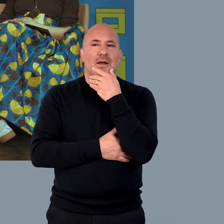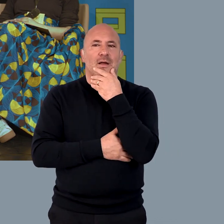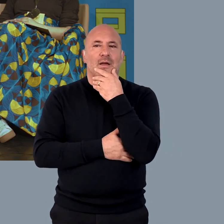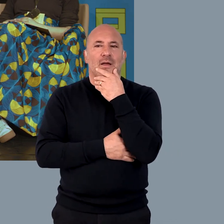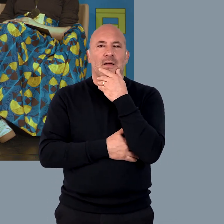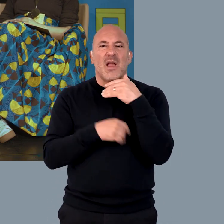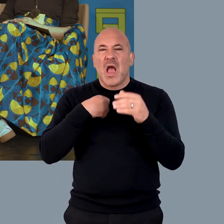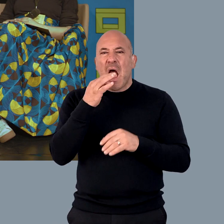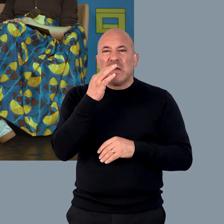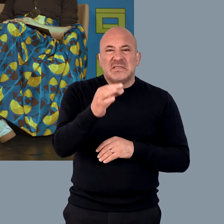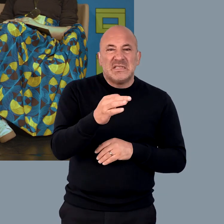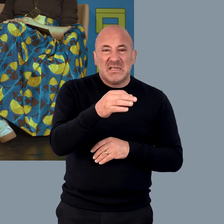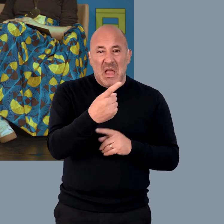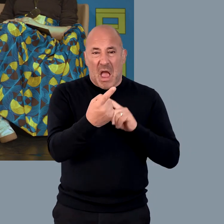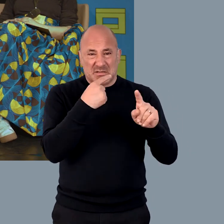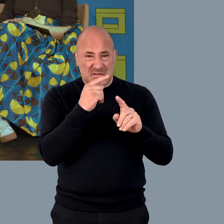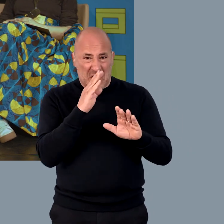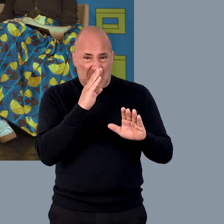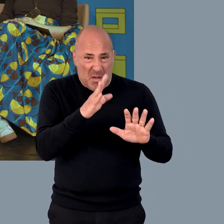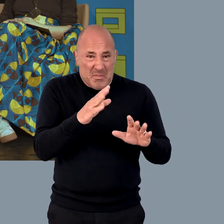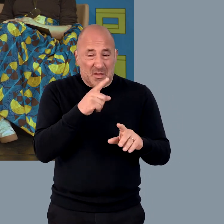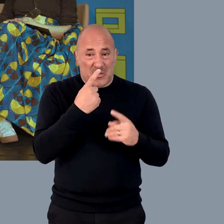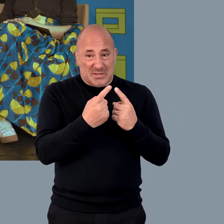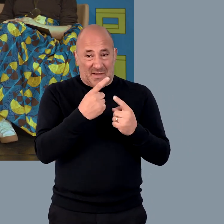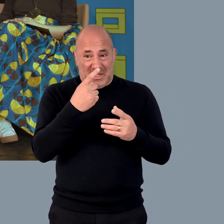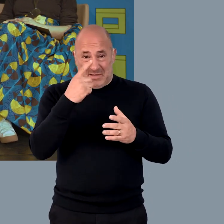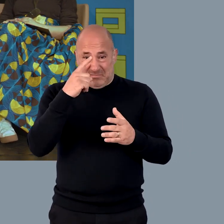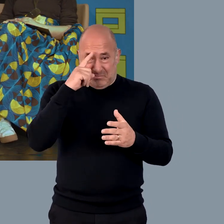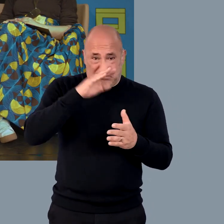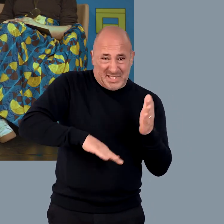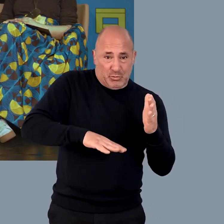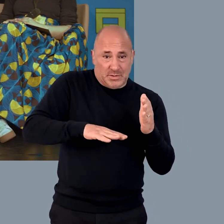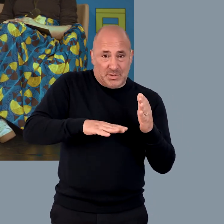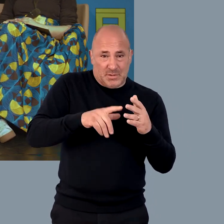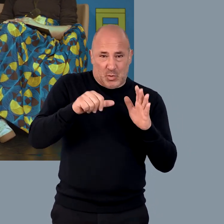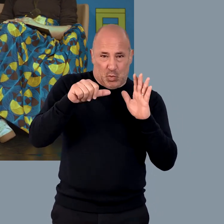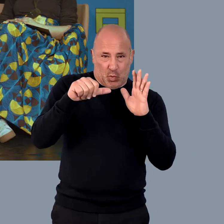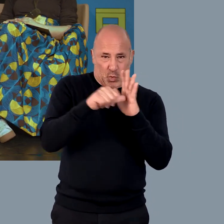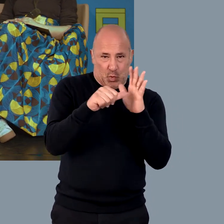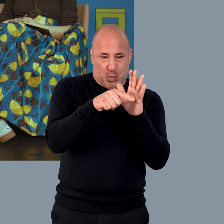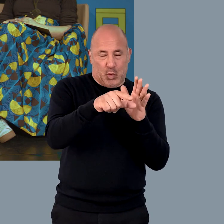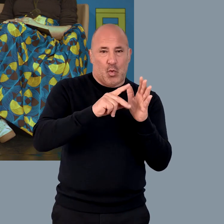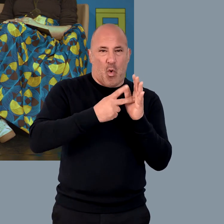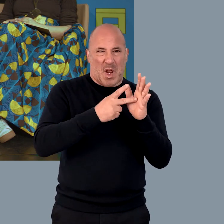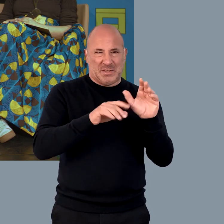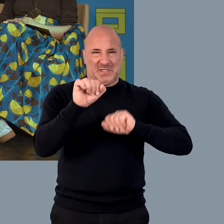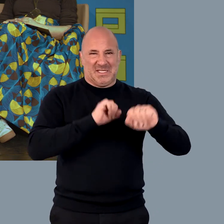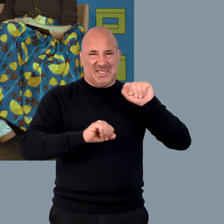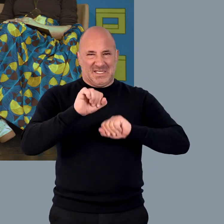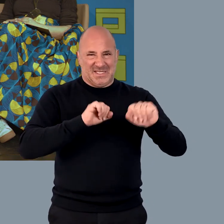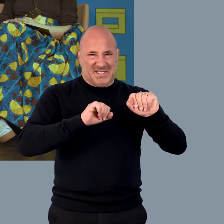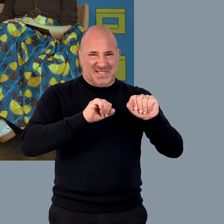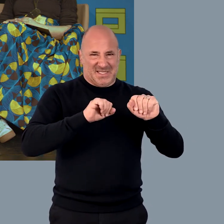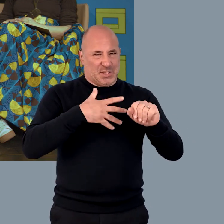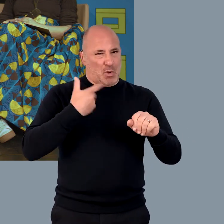a grounding one in a sense, and perhaps I can ask you guys if you could answer succinctly. Have you experienced